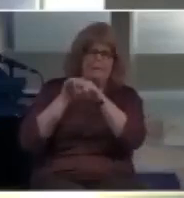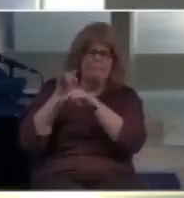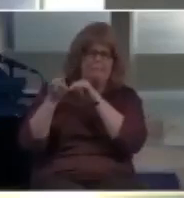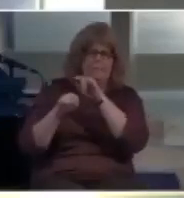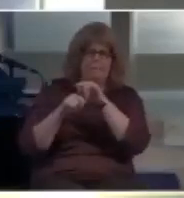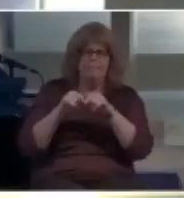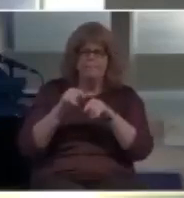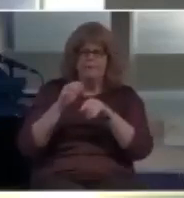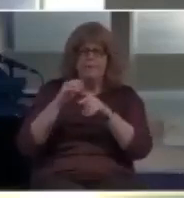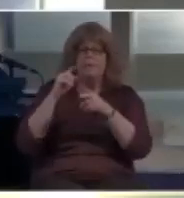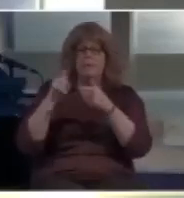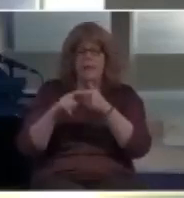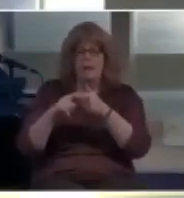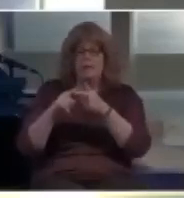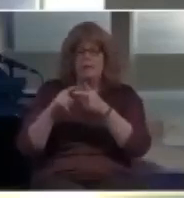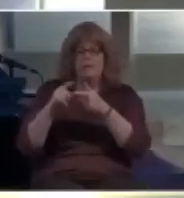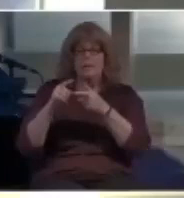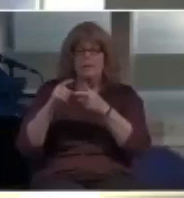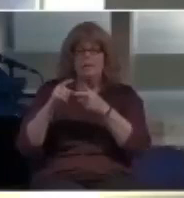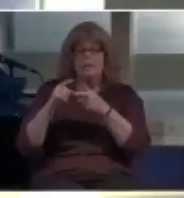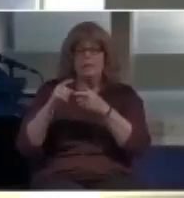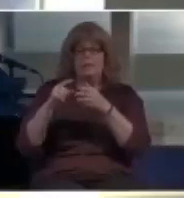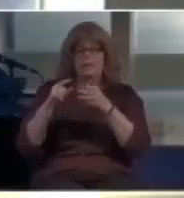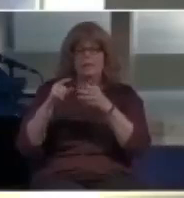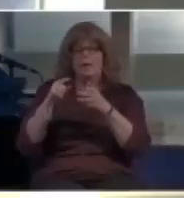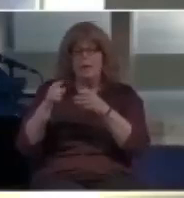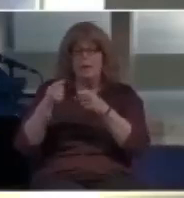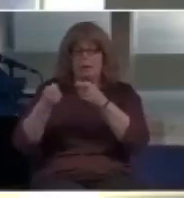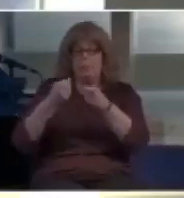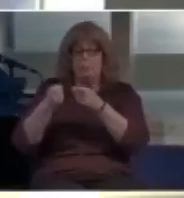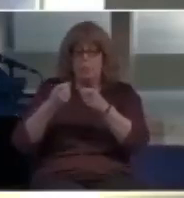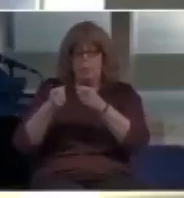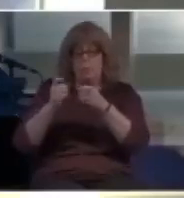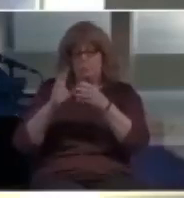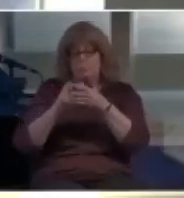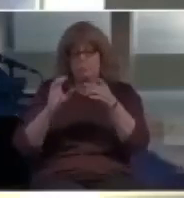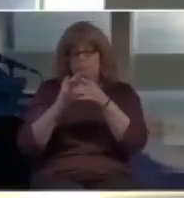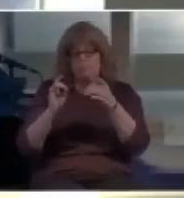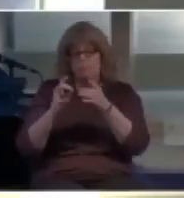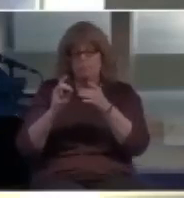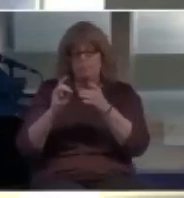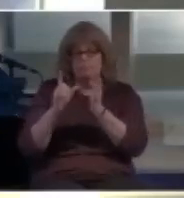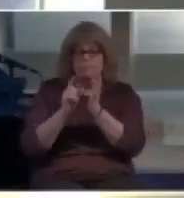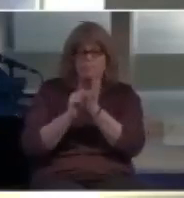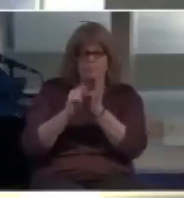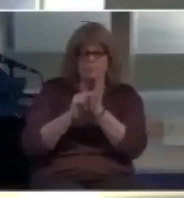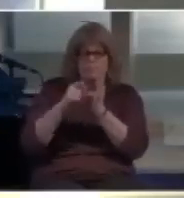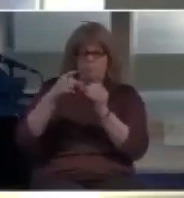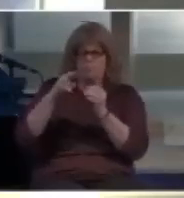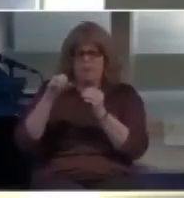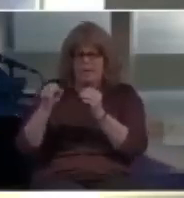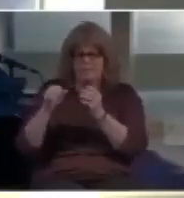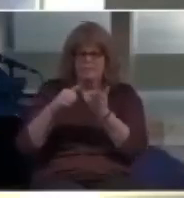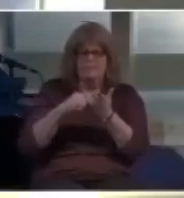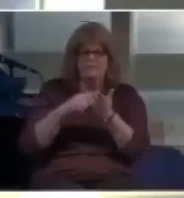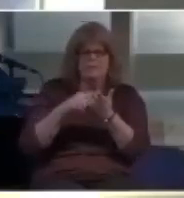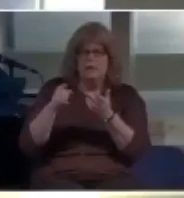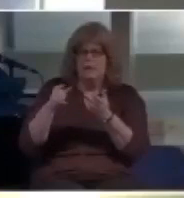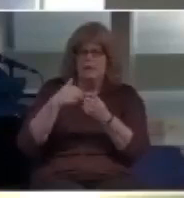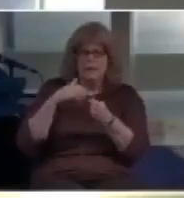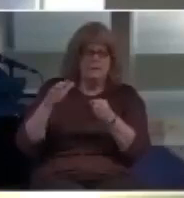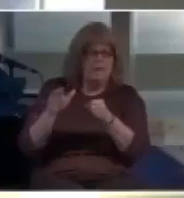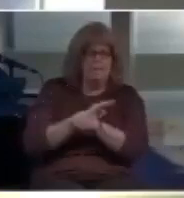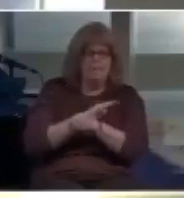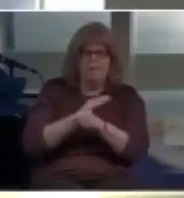does. Then he goes on and he says, not only does he control the narrative or control the press in this way, but he's got complete and